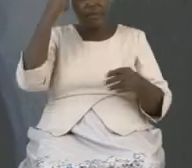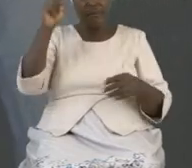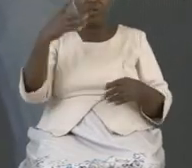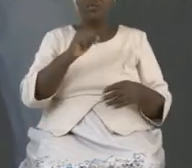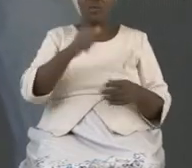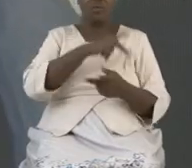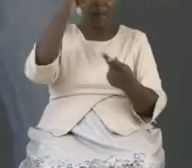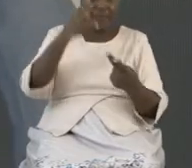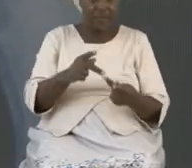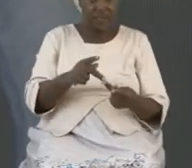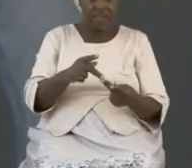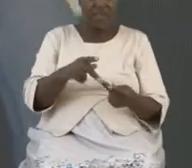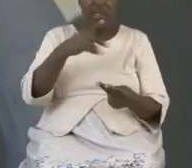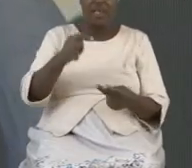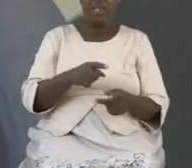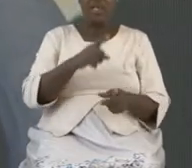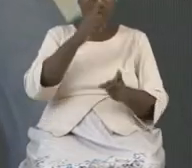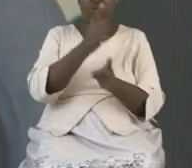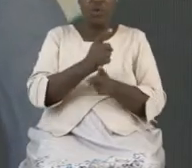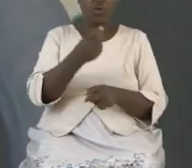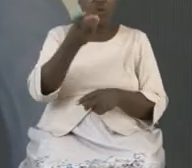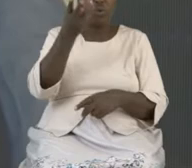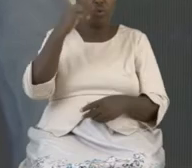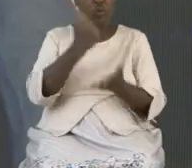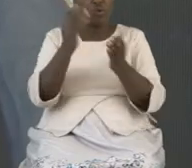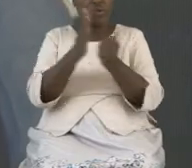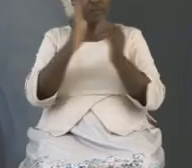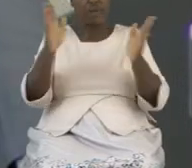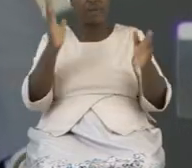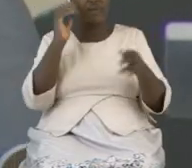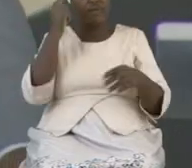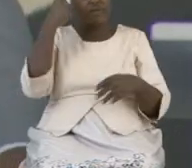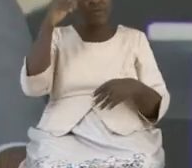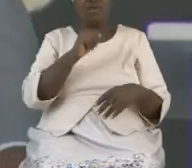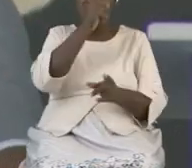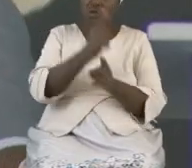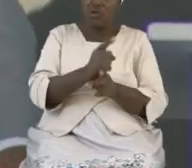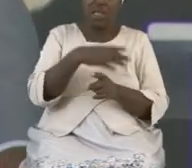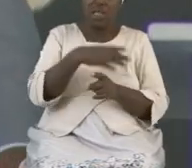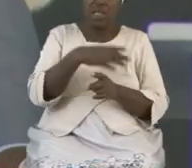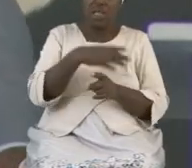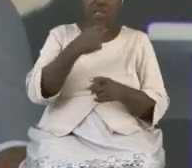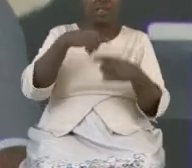was crucified for the unjust. The sinful was crucified.